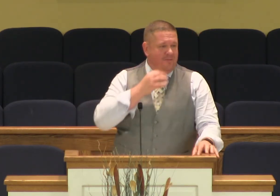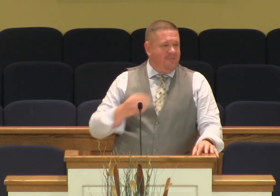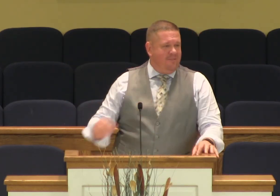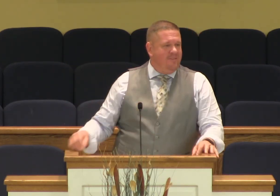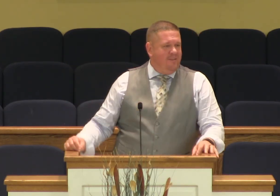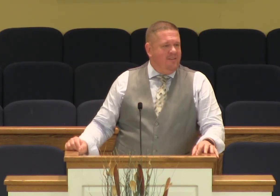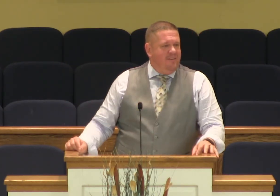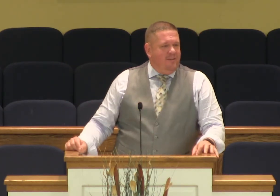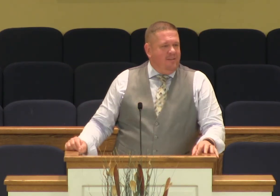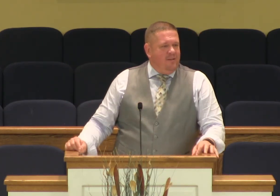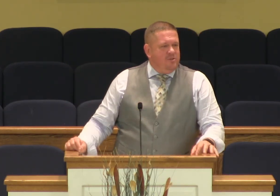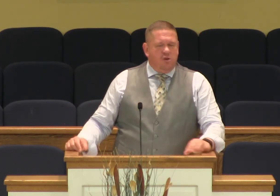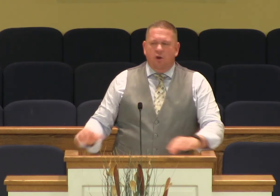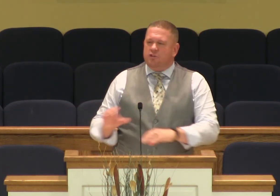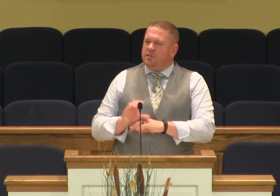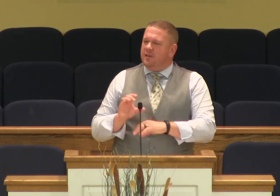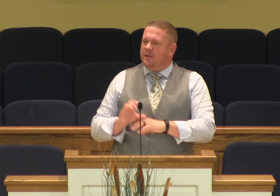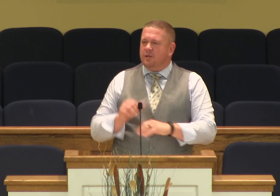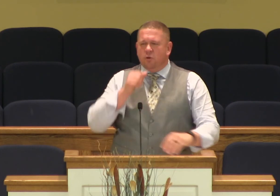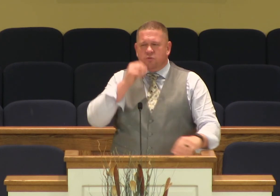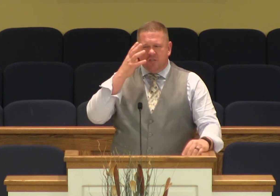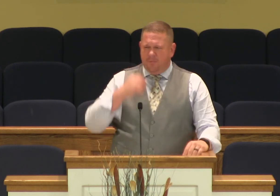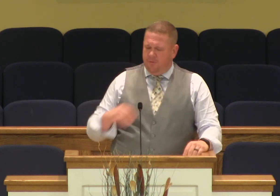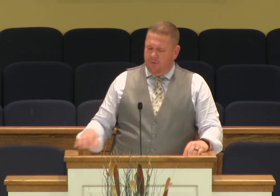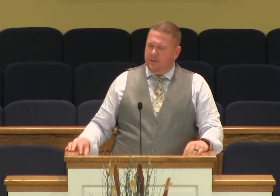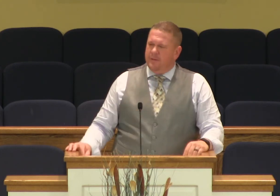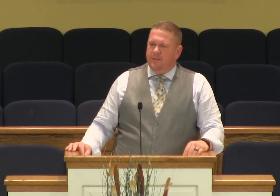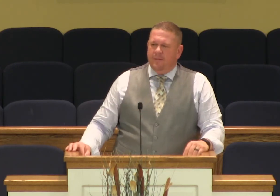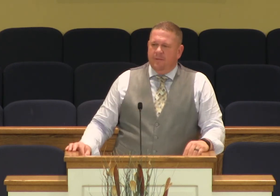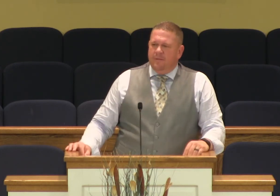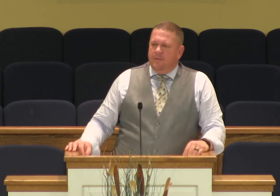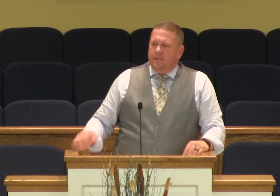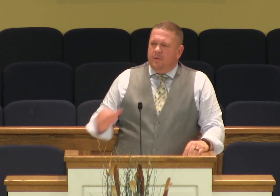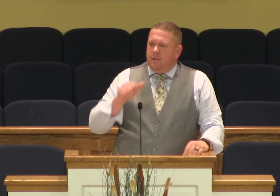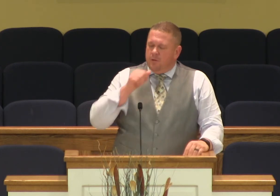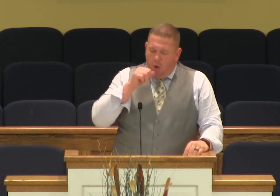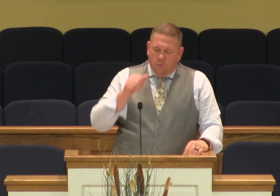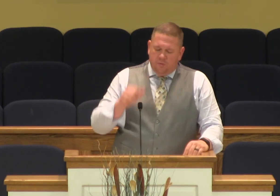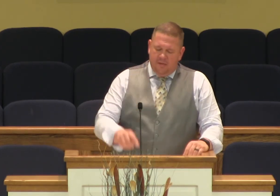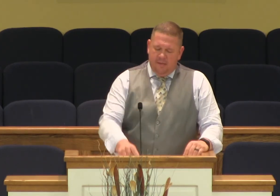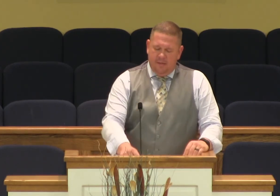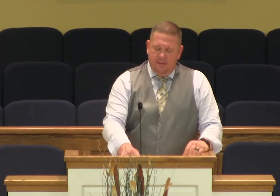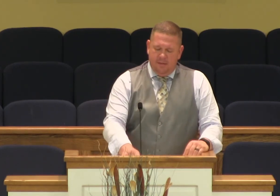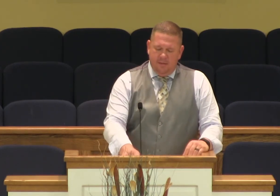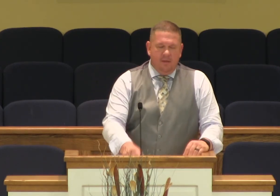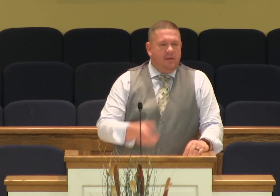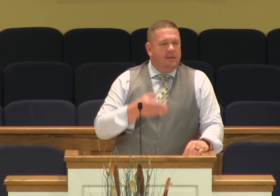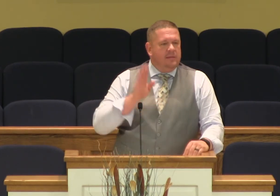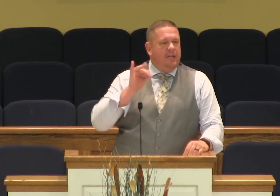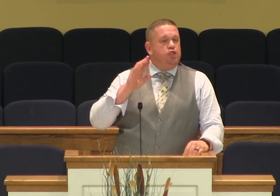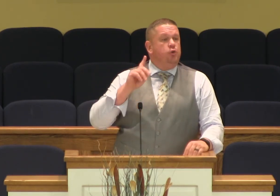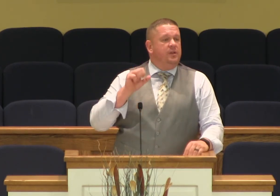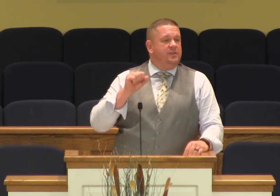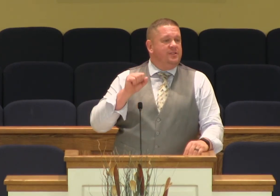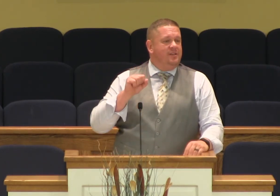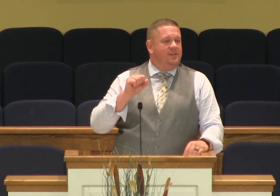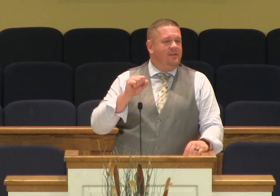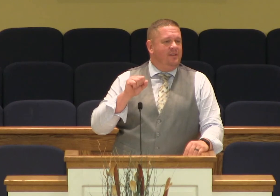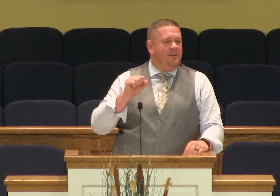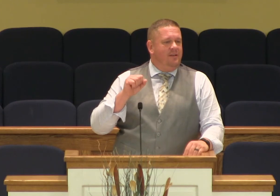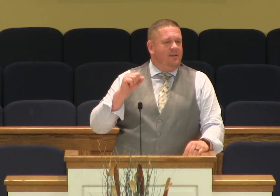soon. Church, don't sleep through it. Don't let